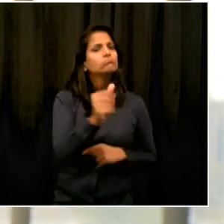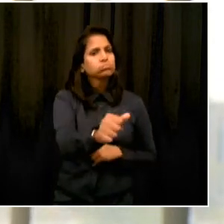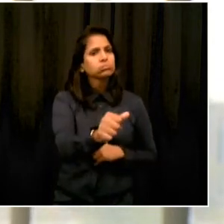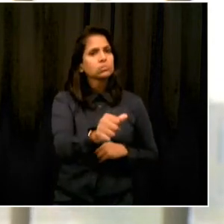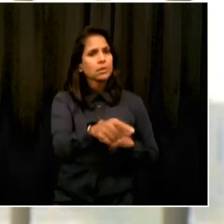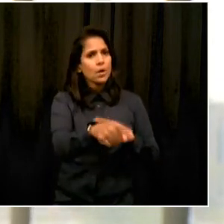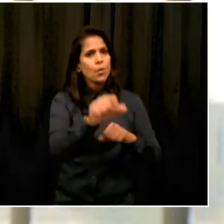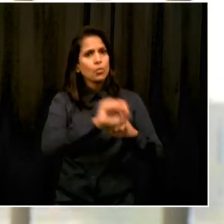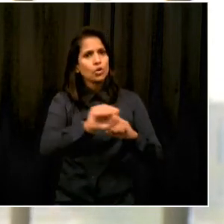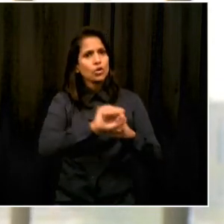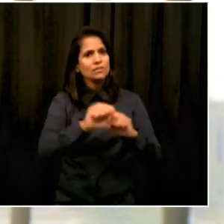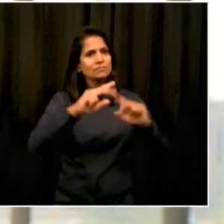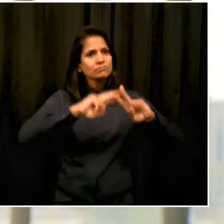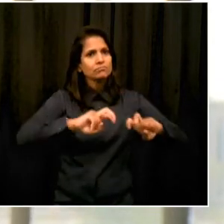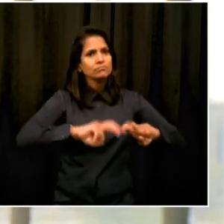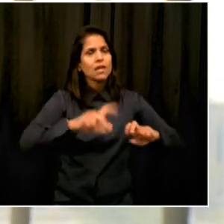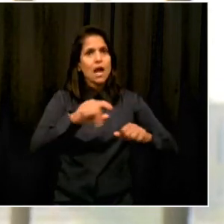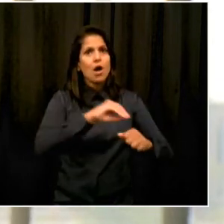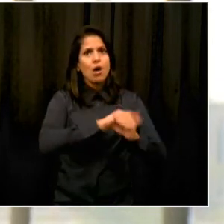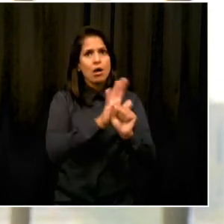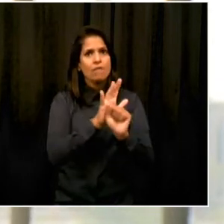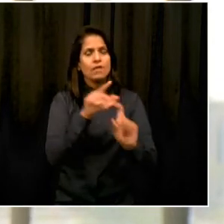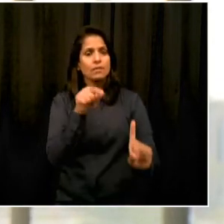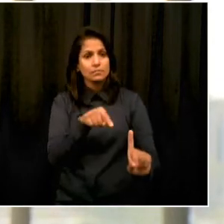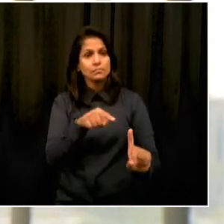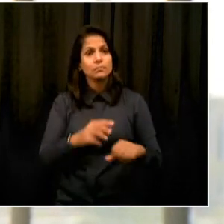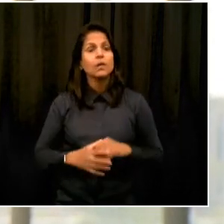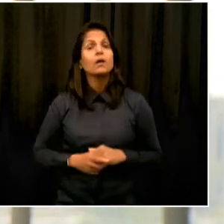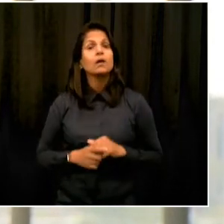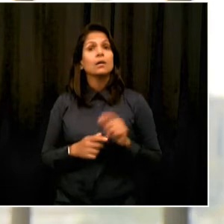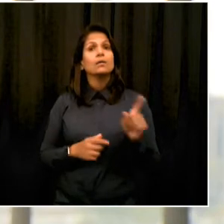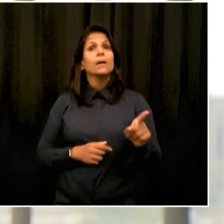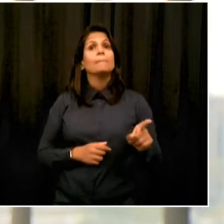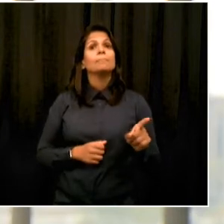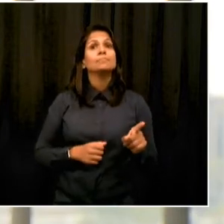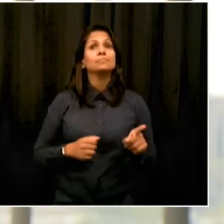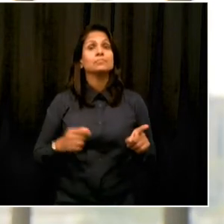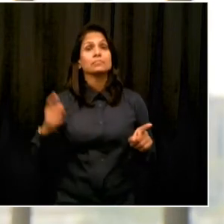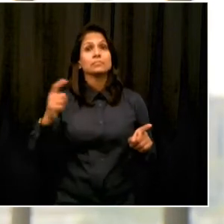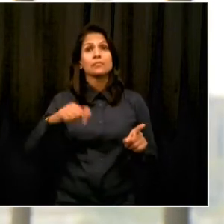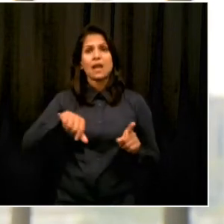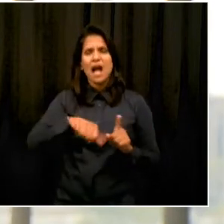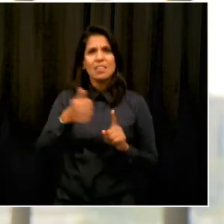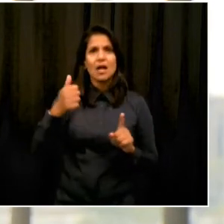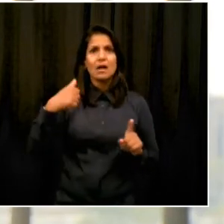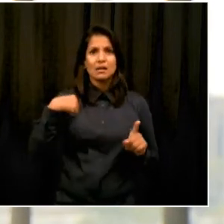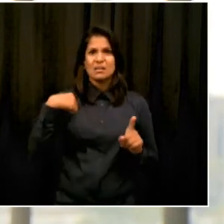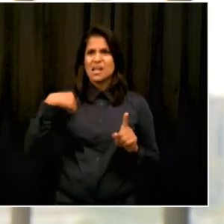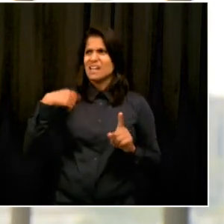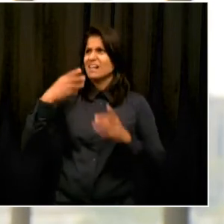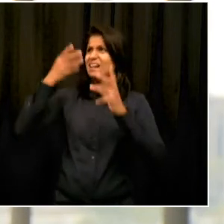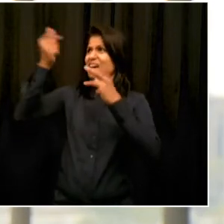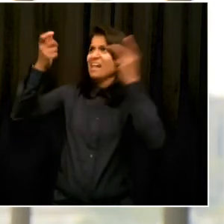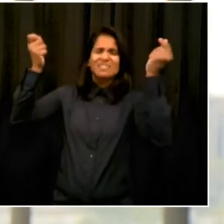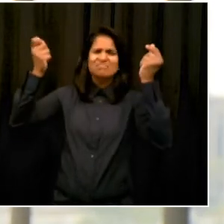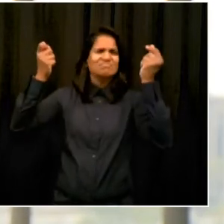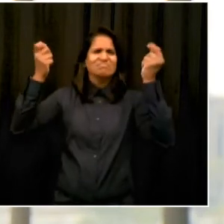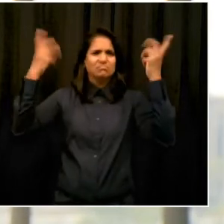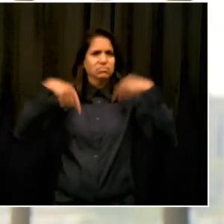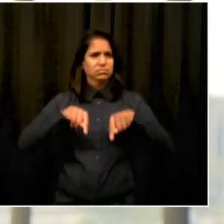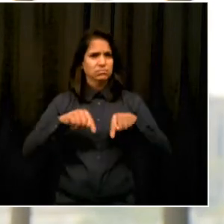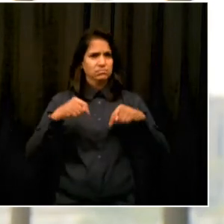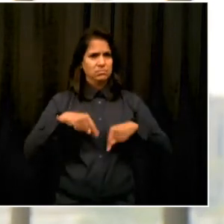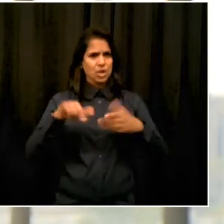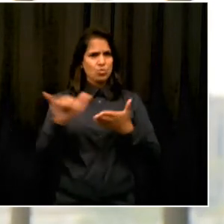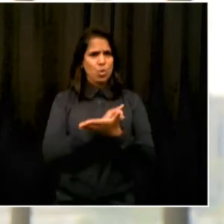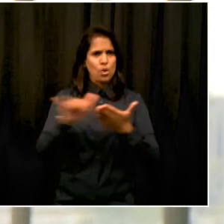about rapidly scaling up testing using our existing funding for testing, which is a mix of federal and city funding, but cutting the cost dramatically,